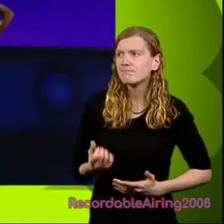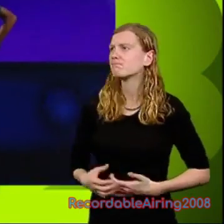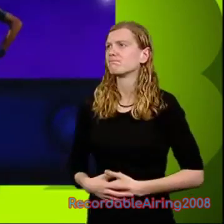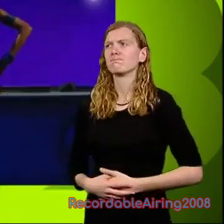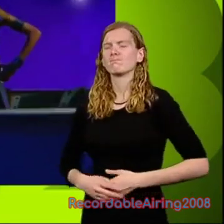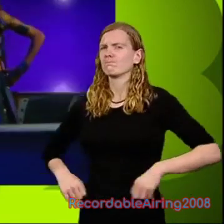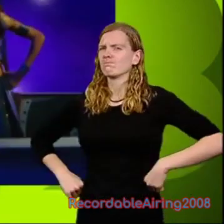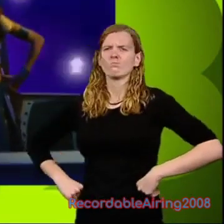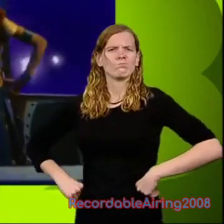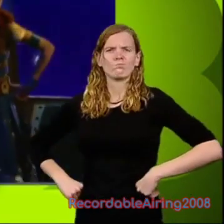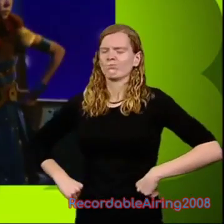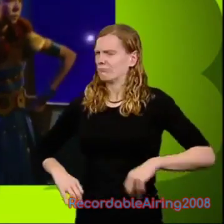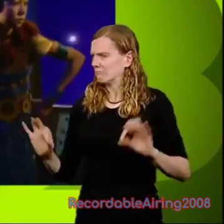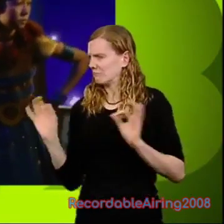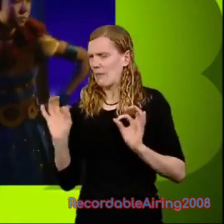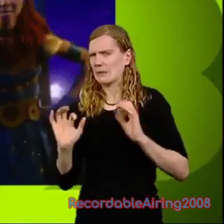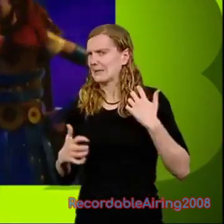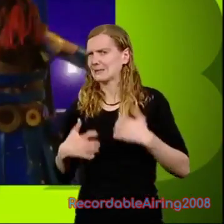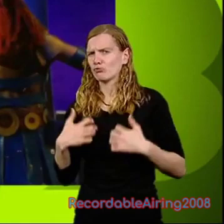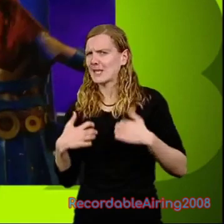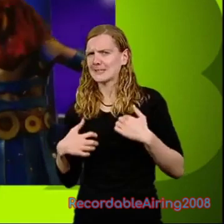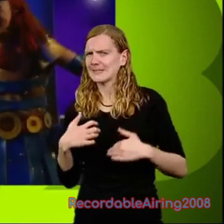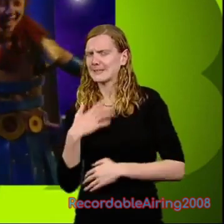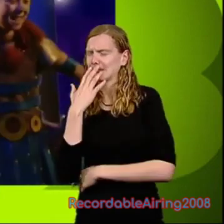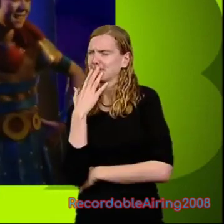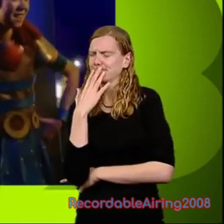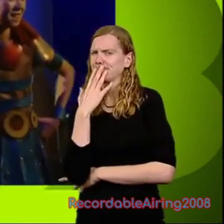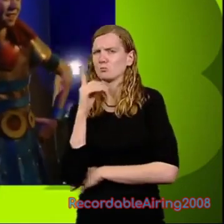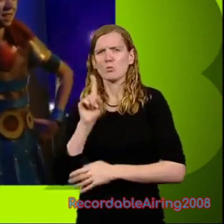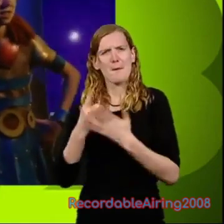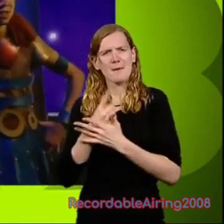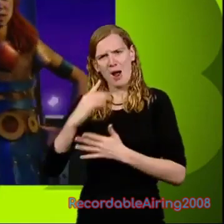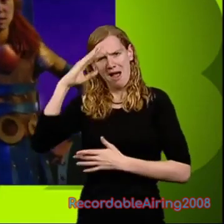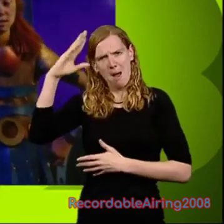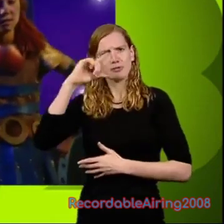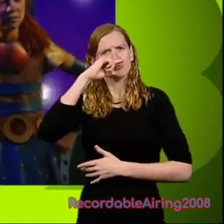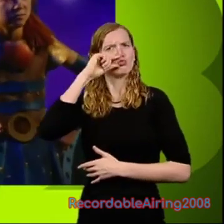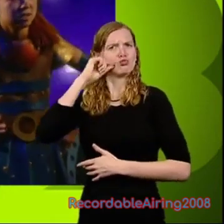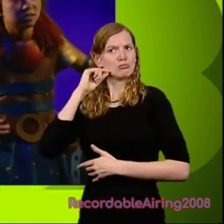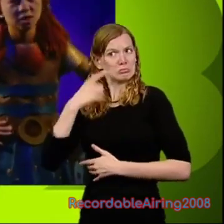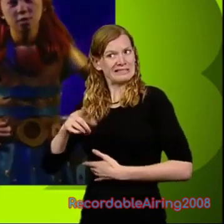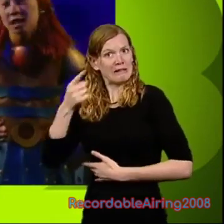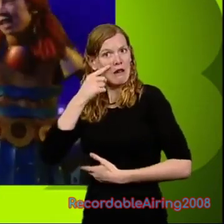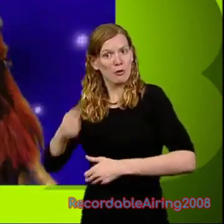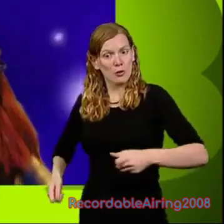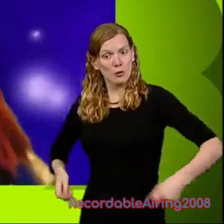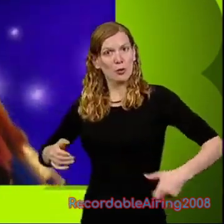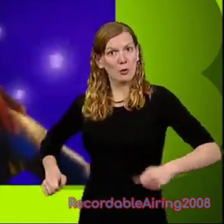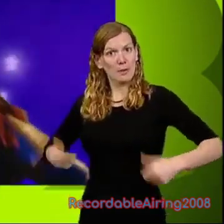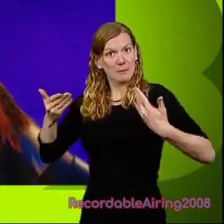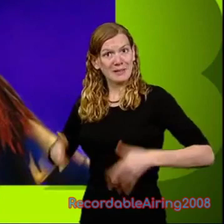Any luck? Nothing spin-tresting. How about Captain Deidre? Have you gone to Hula yet? No, he's